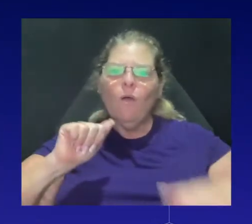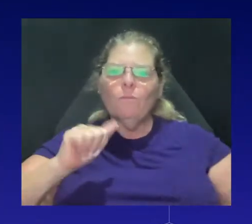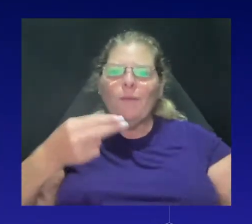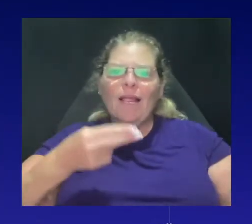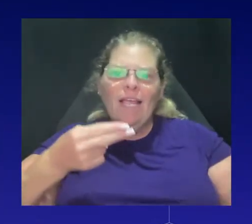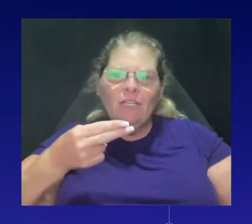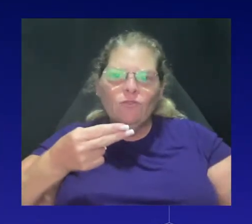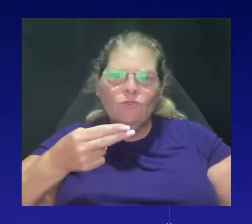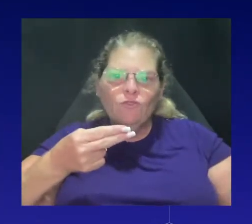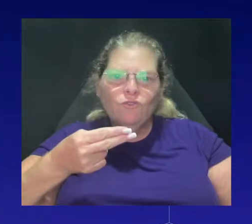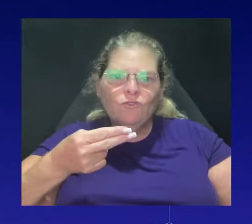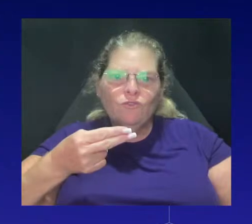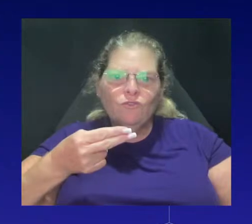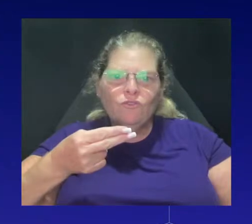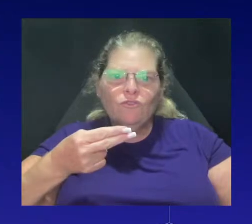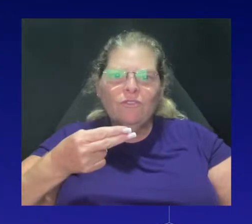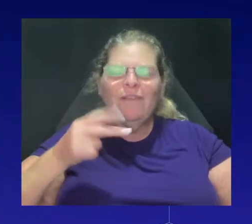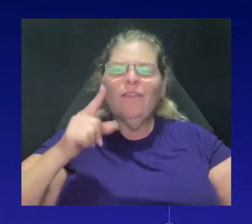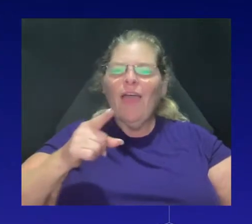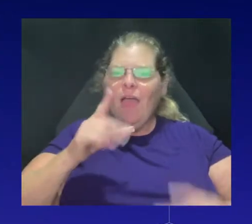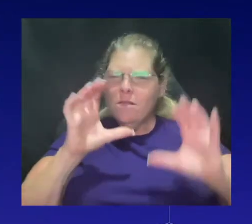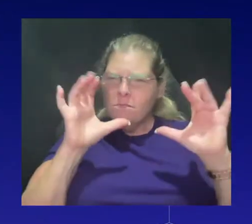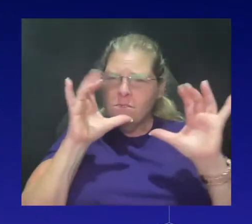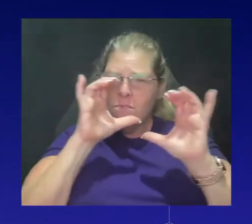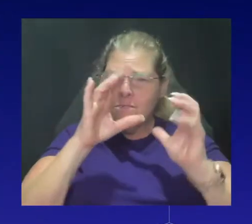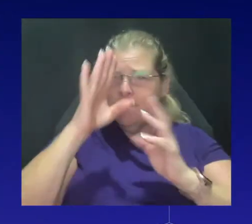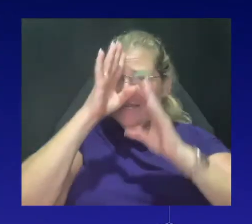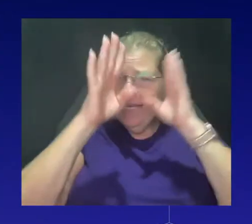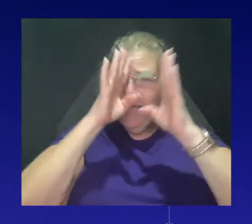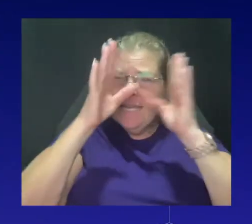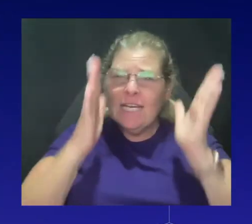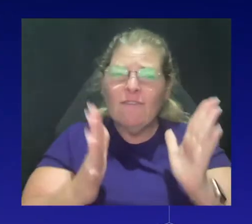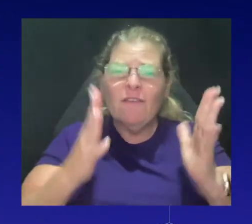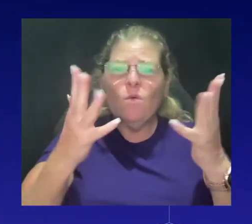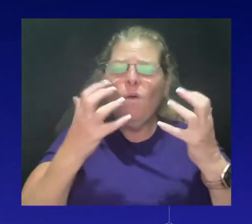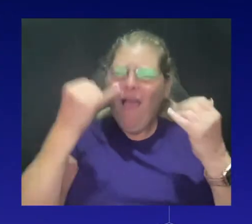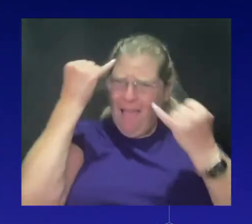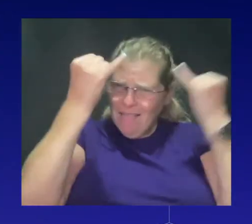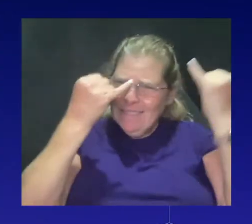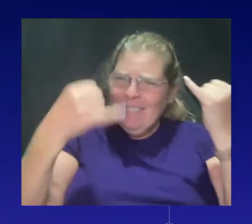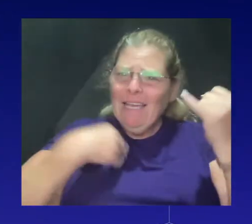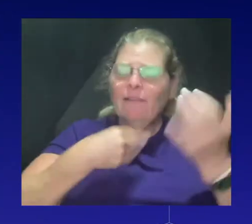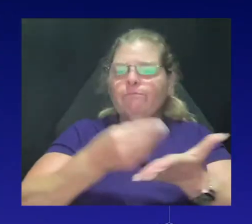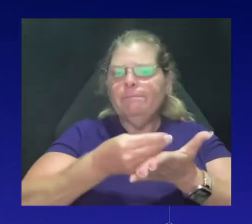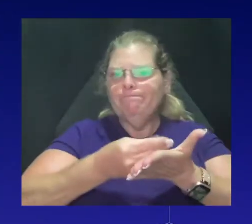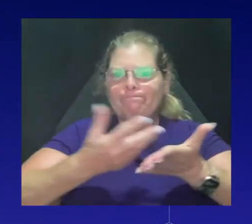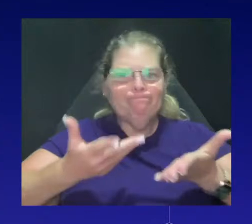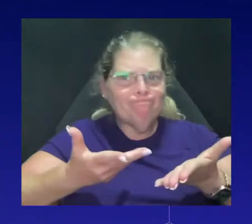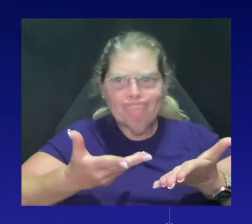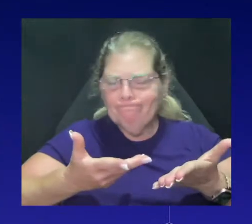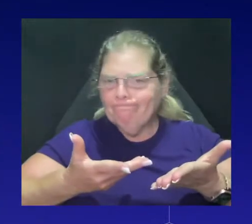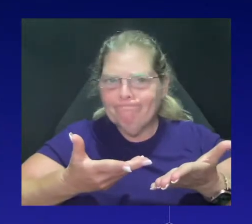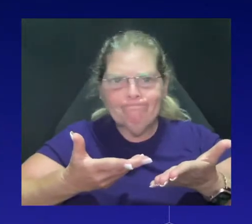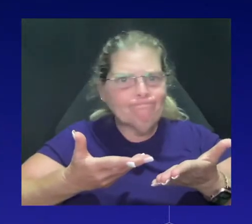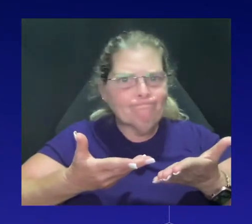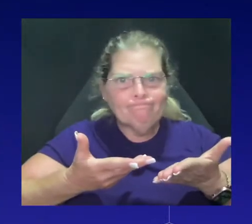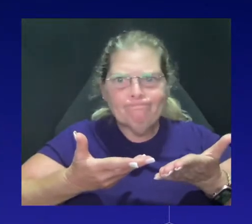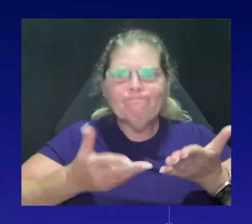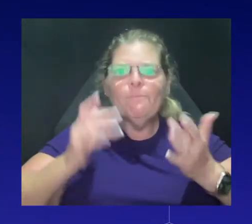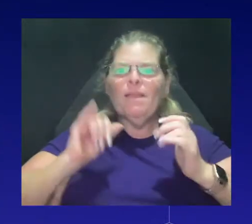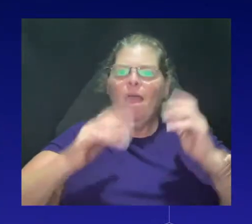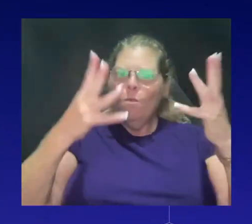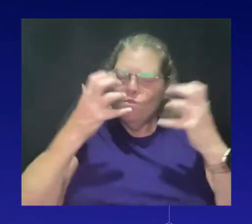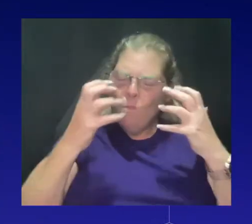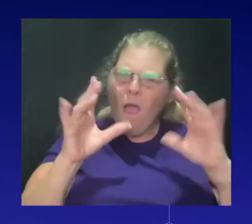for innovators who've got that idea but just don't have the capital and want to put an idea, that research on the ground